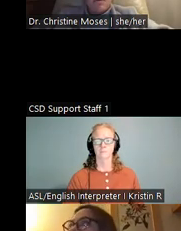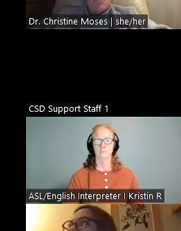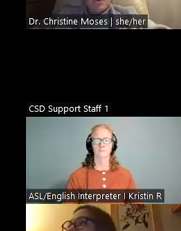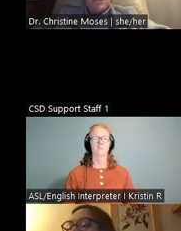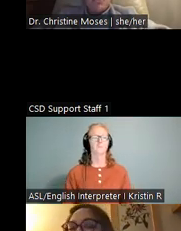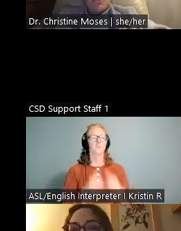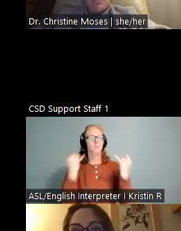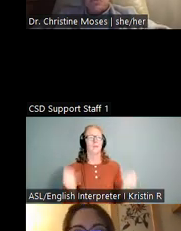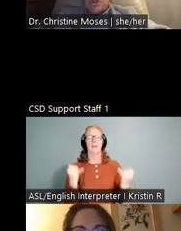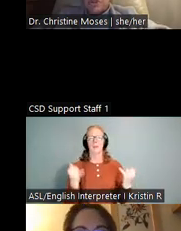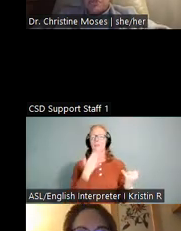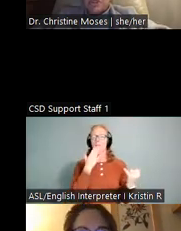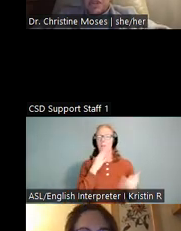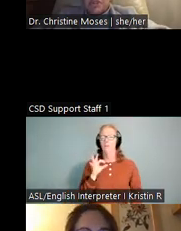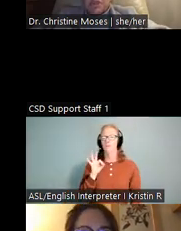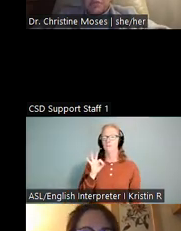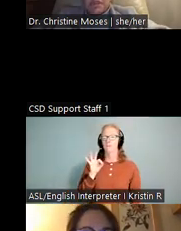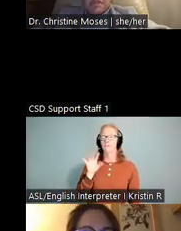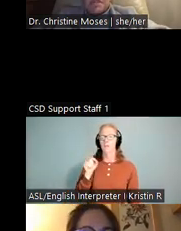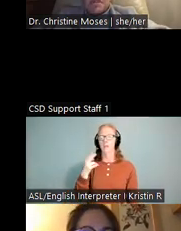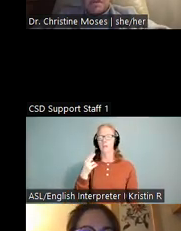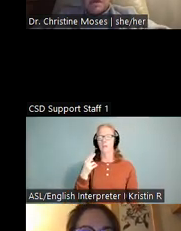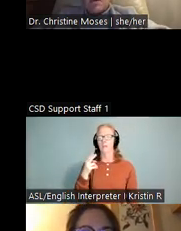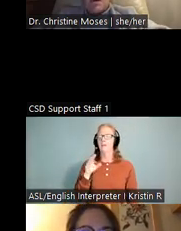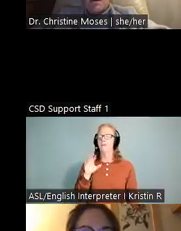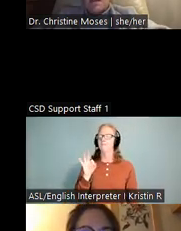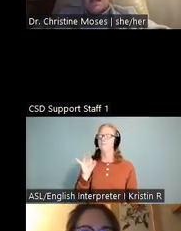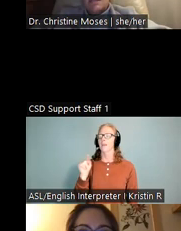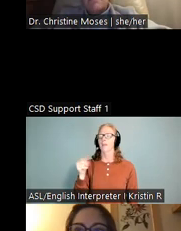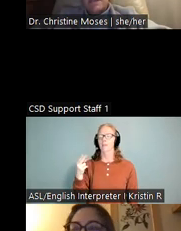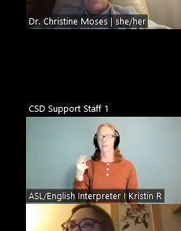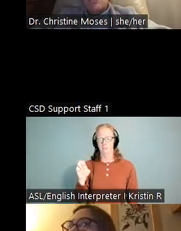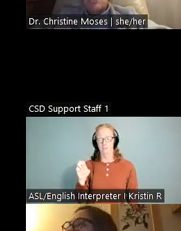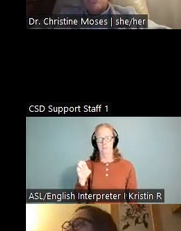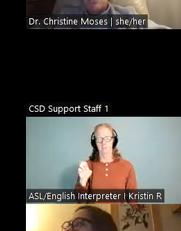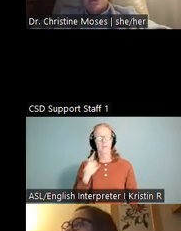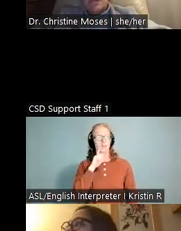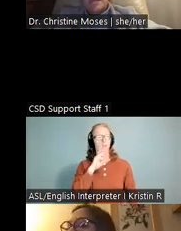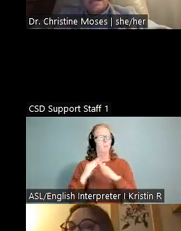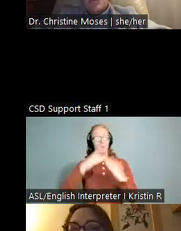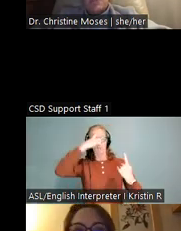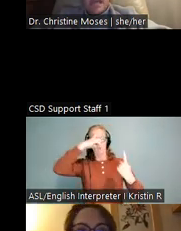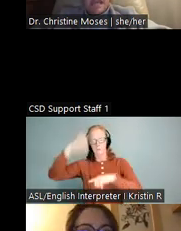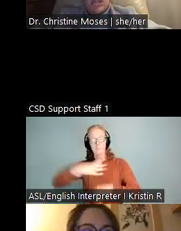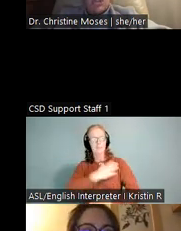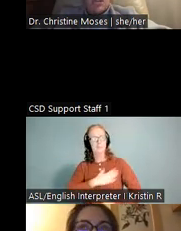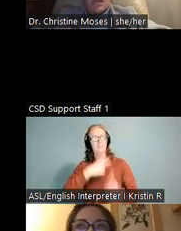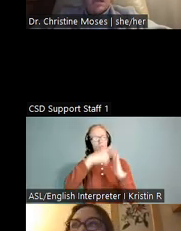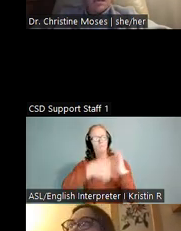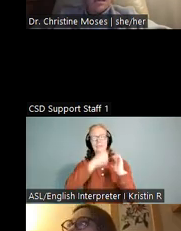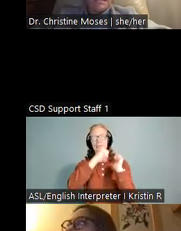We're now going to move to our community agreements. I'm going to invite you to read each